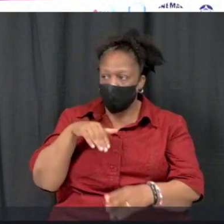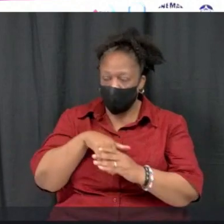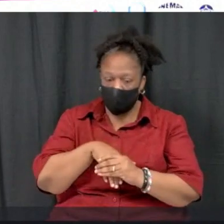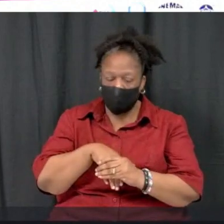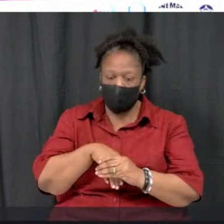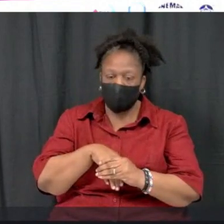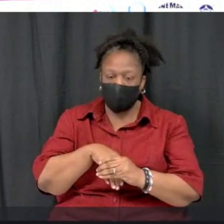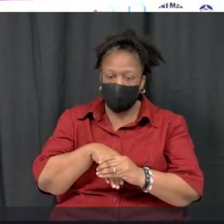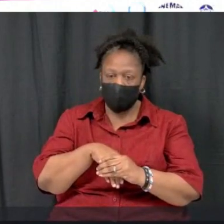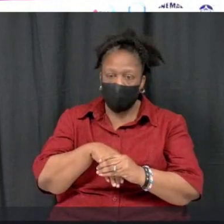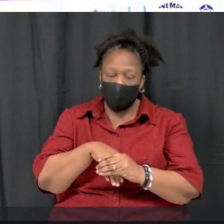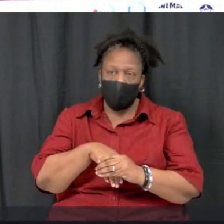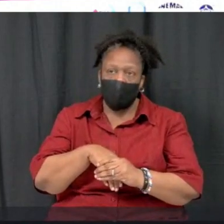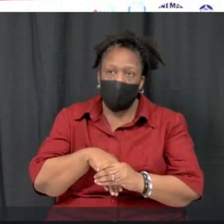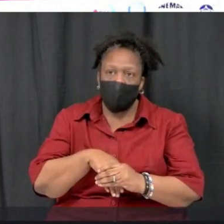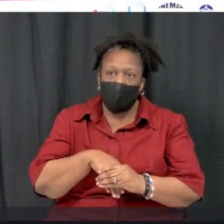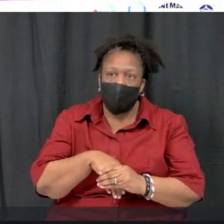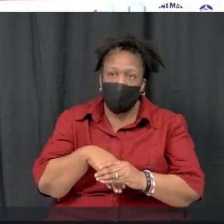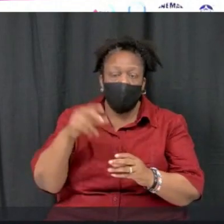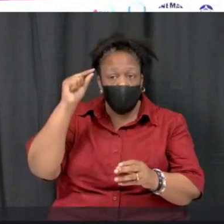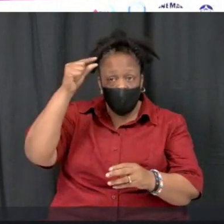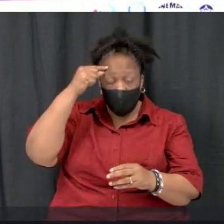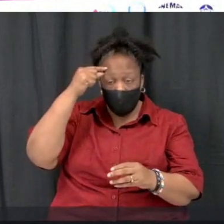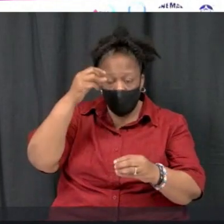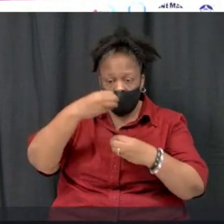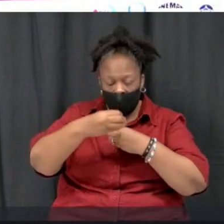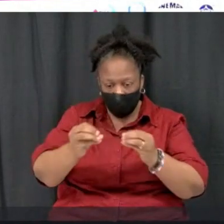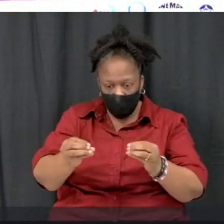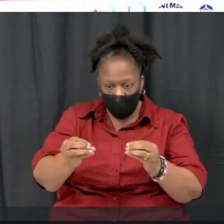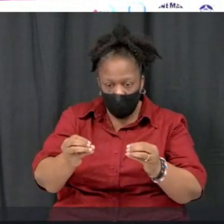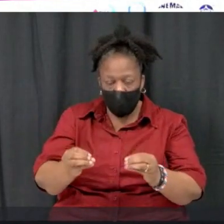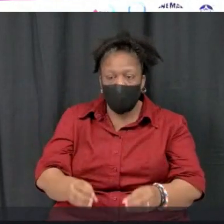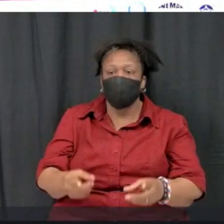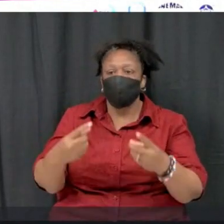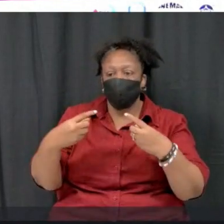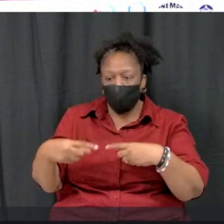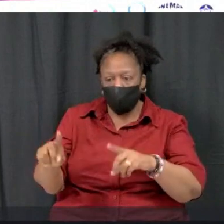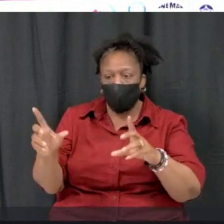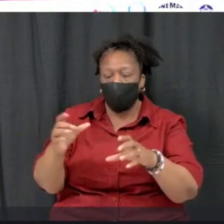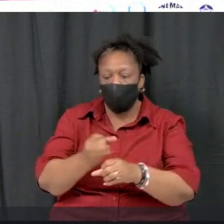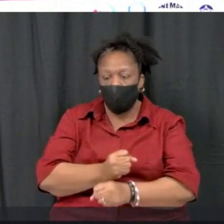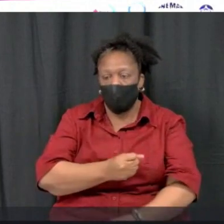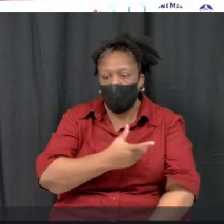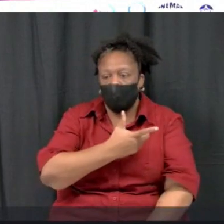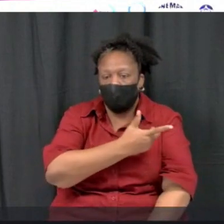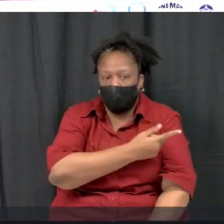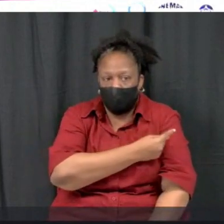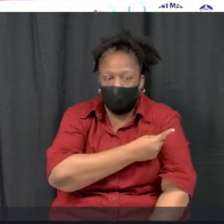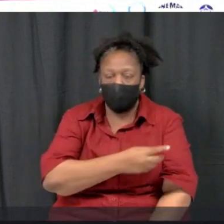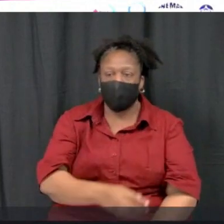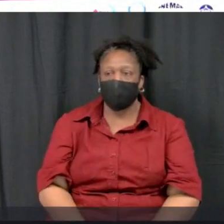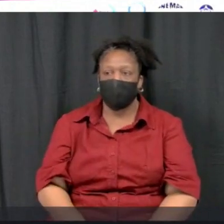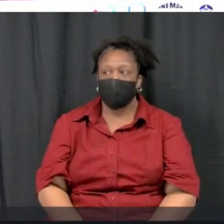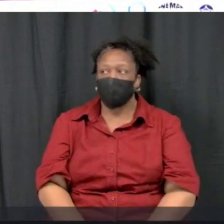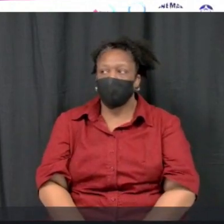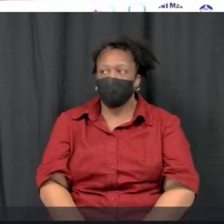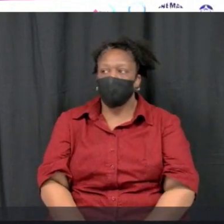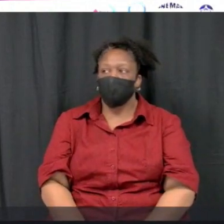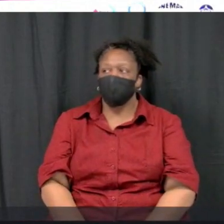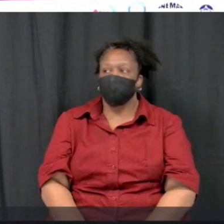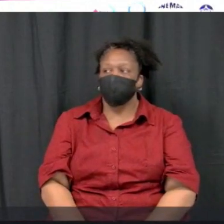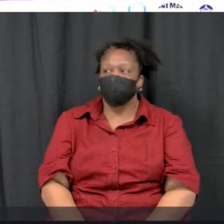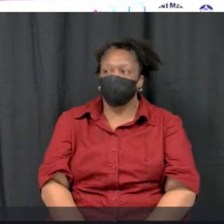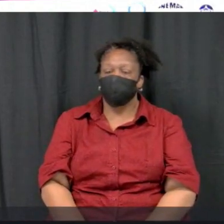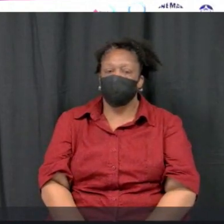as Dr. Wilkinson indicated, but we need further traction. We urge the government, because of